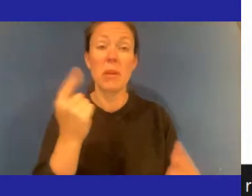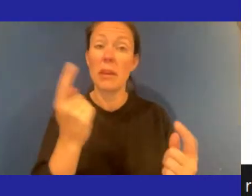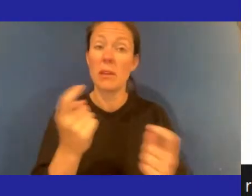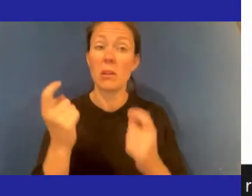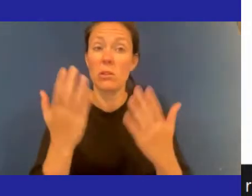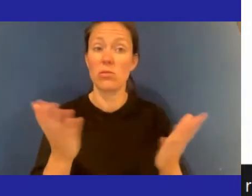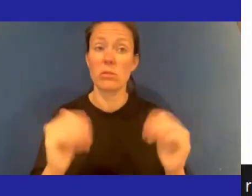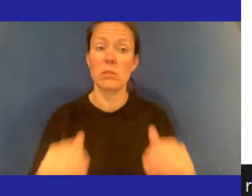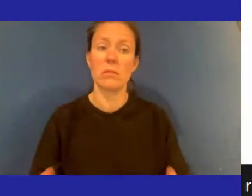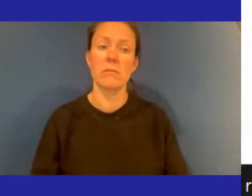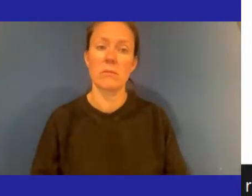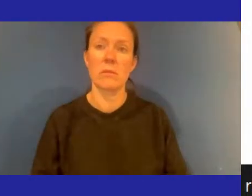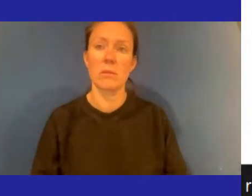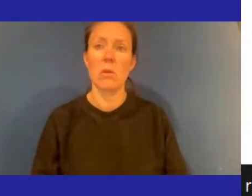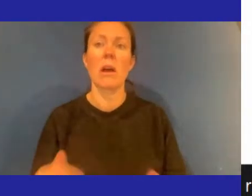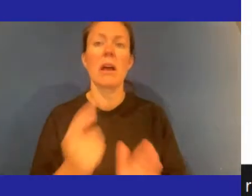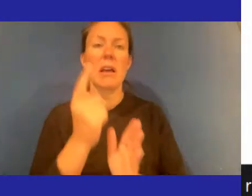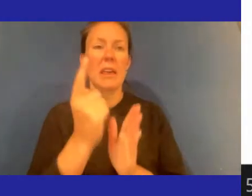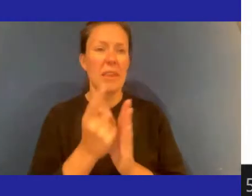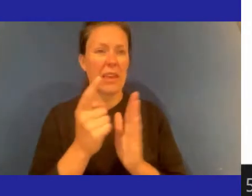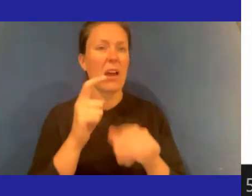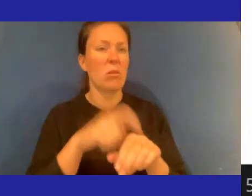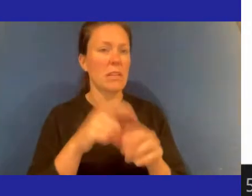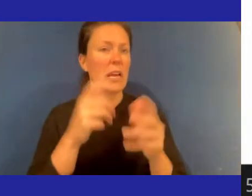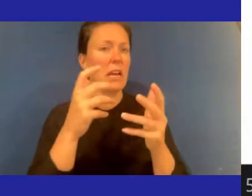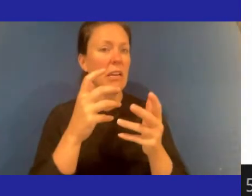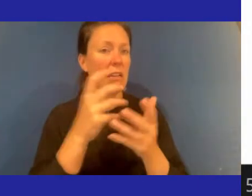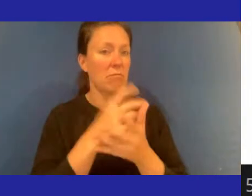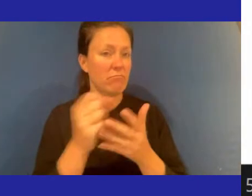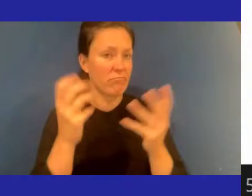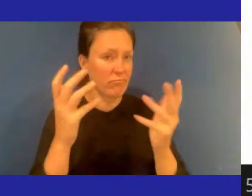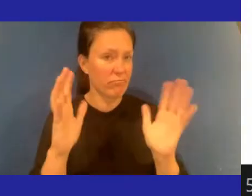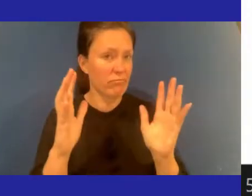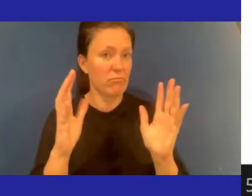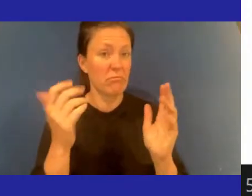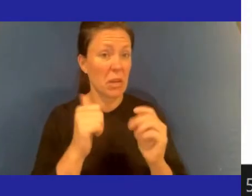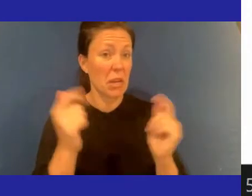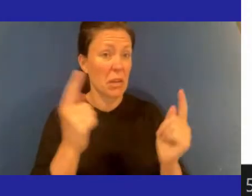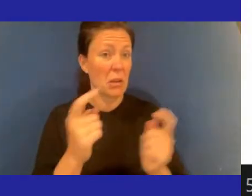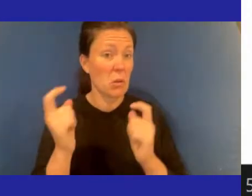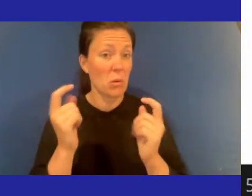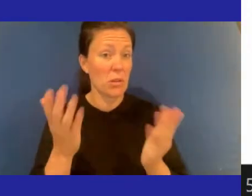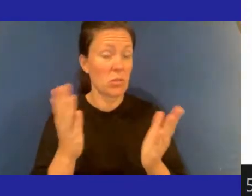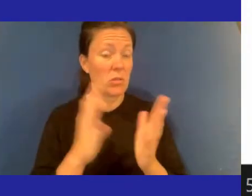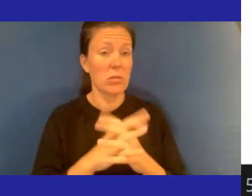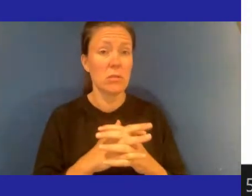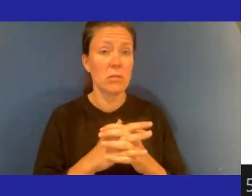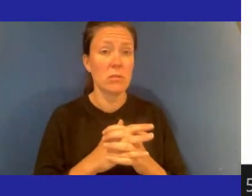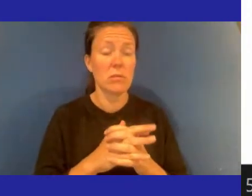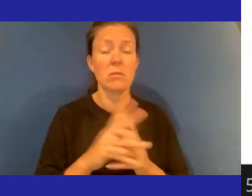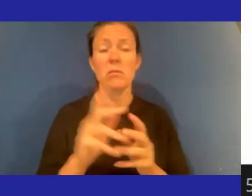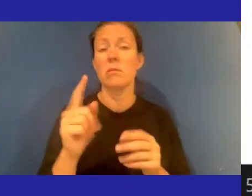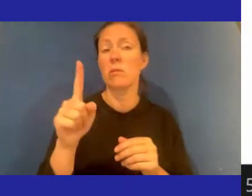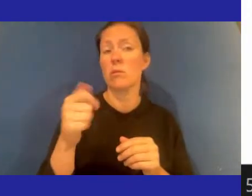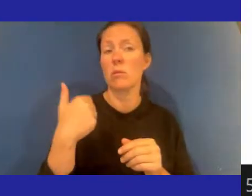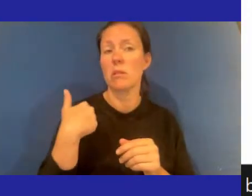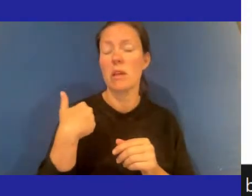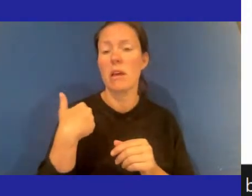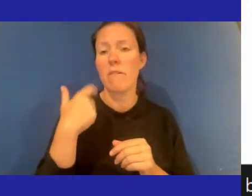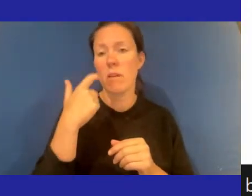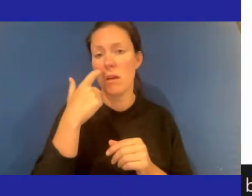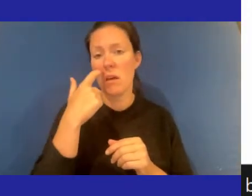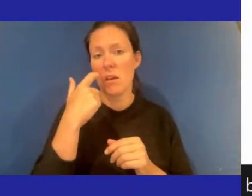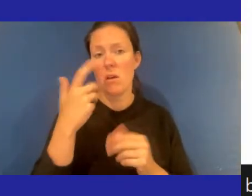We are at the end of the hour, but if there are any questions at all? I guess the only question I would have is, at what point are we